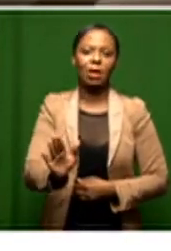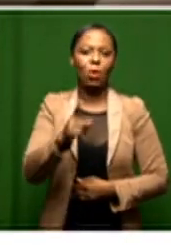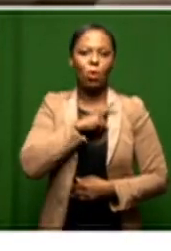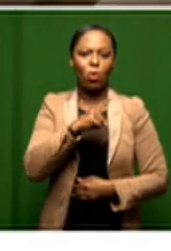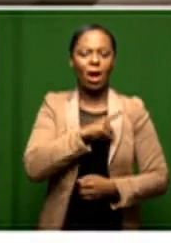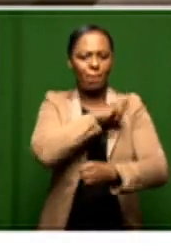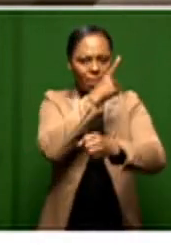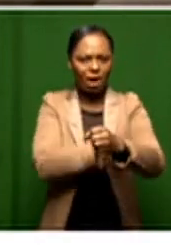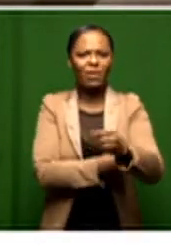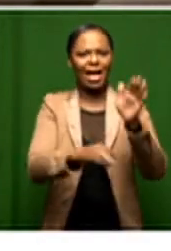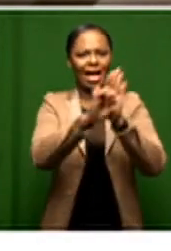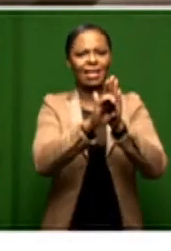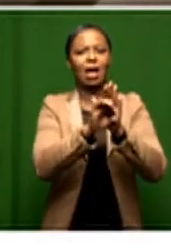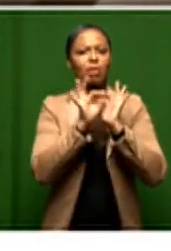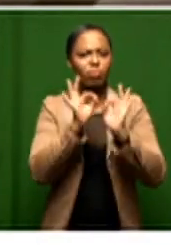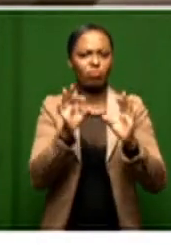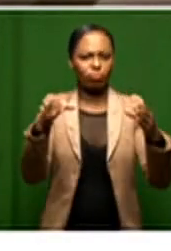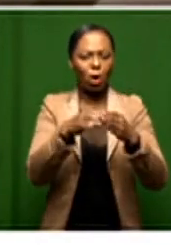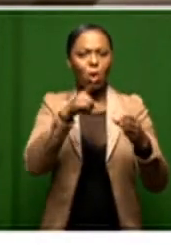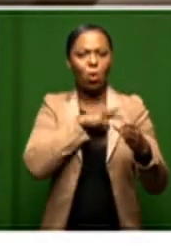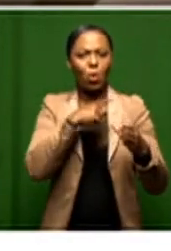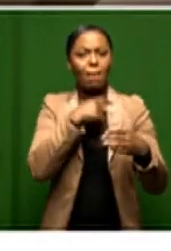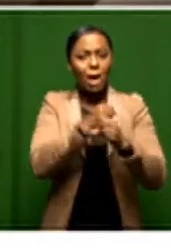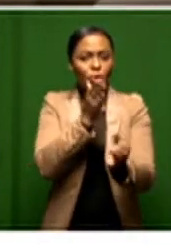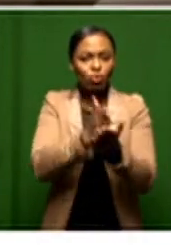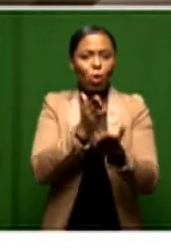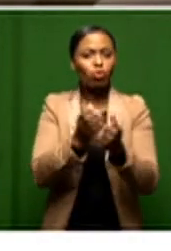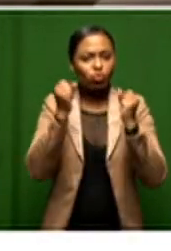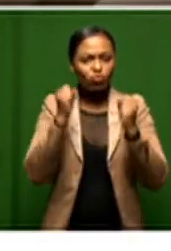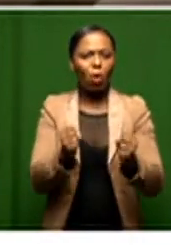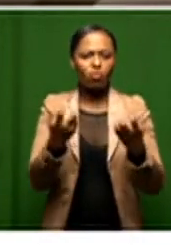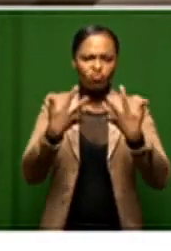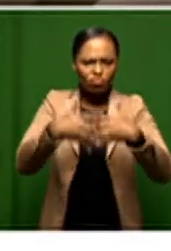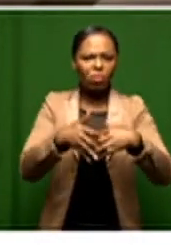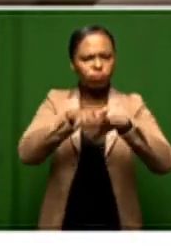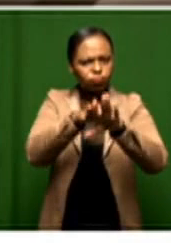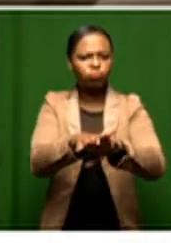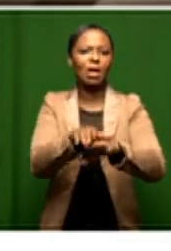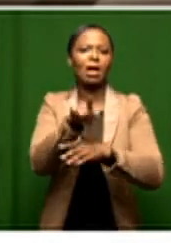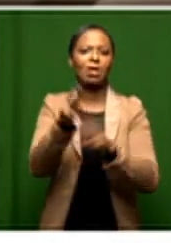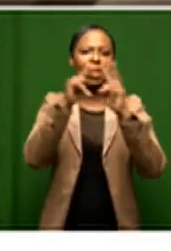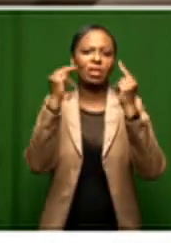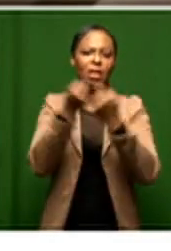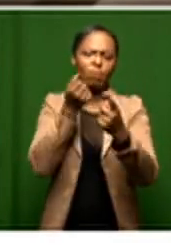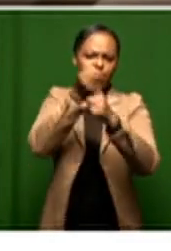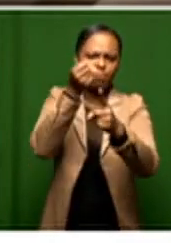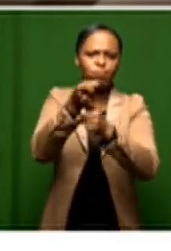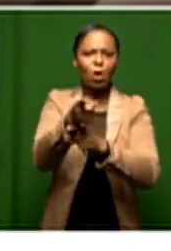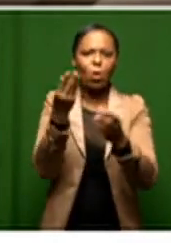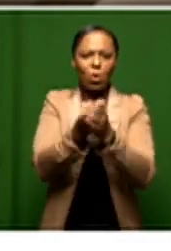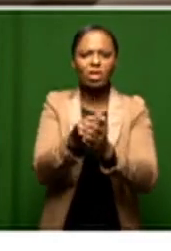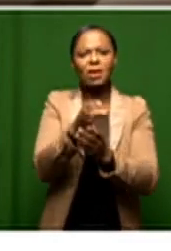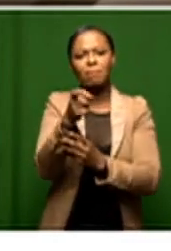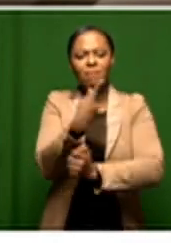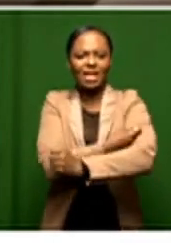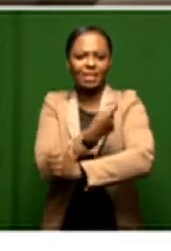ethical rationale for that, to make sure that there is a strongly coordinated national effort, with the vaccination